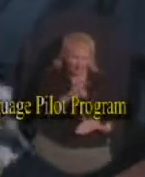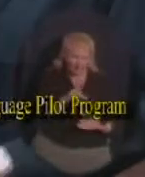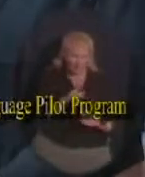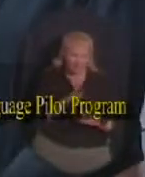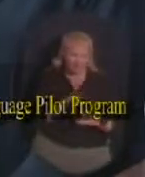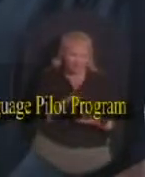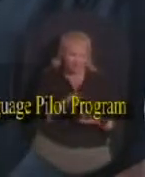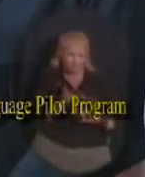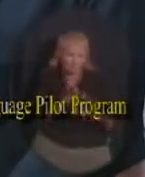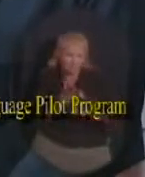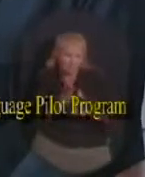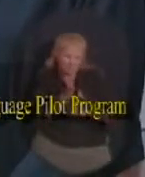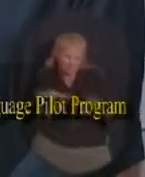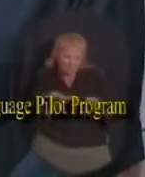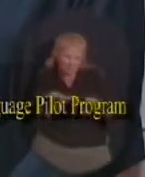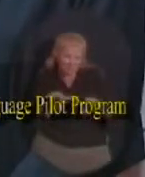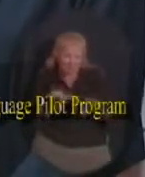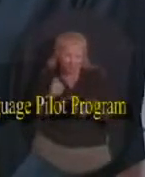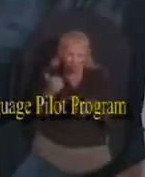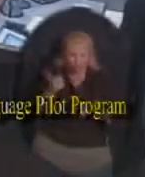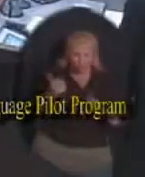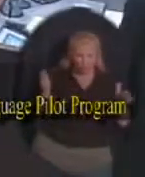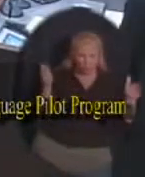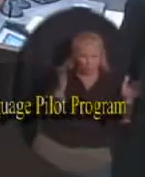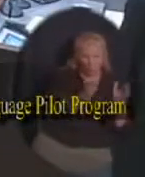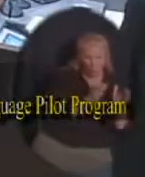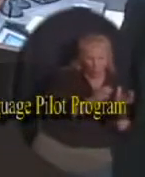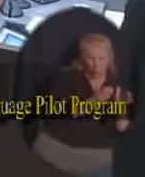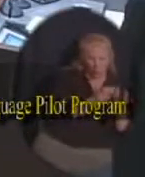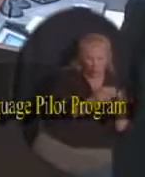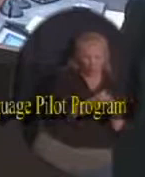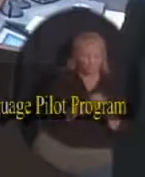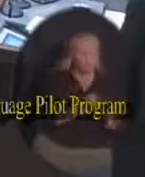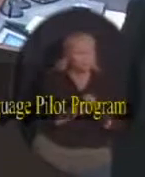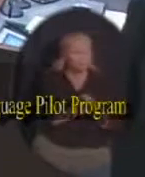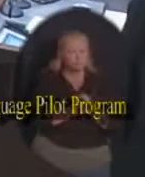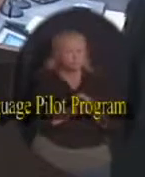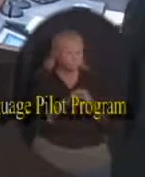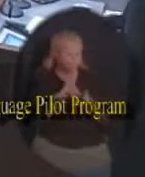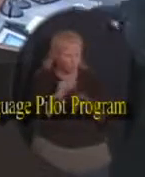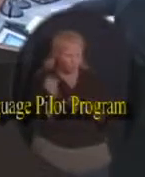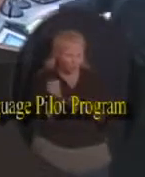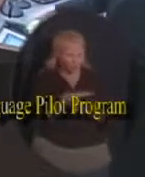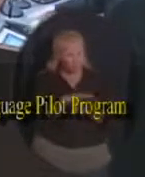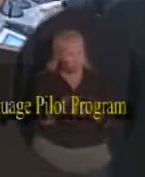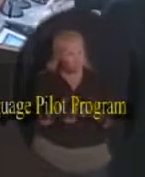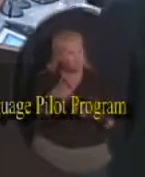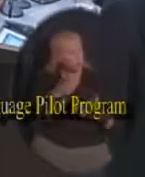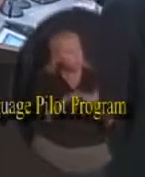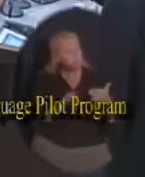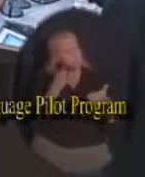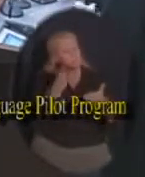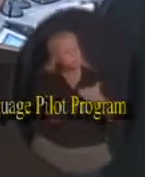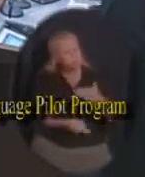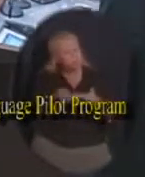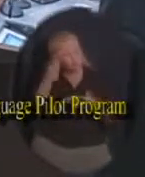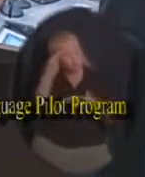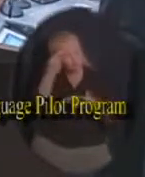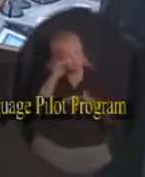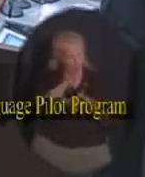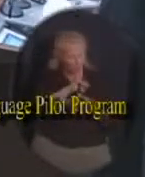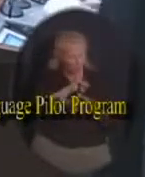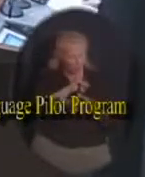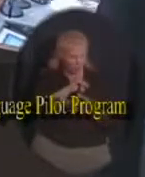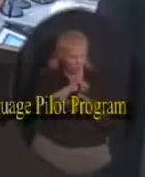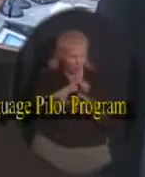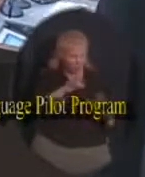different in different schools. Dr. Banikowski, what is the cost for the schools that are being proposed for pilot? Yes, if we